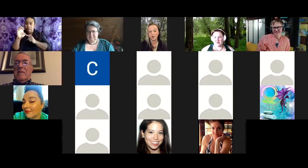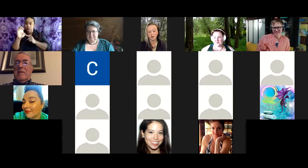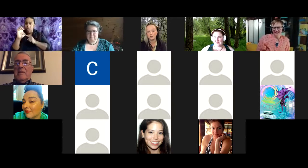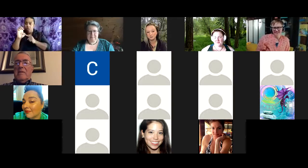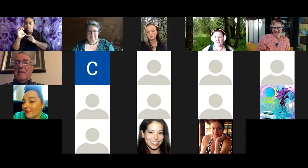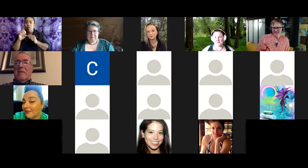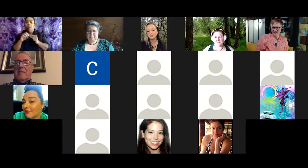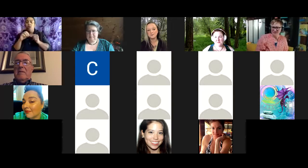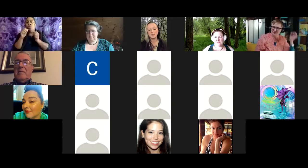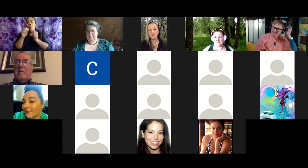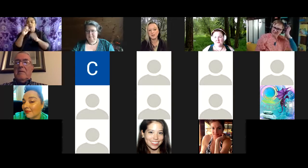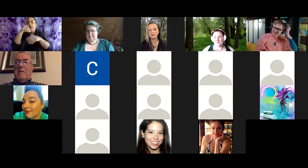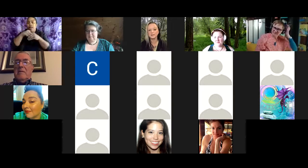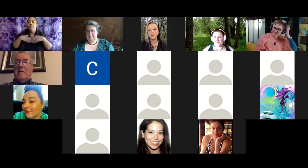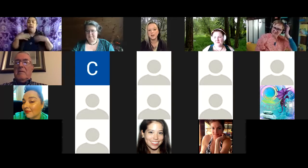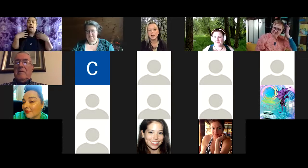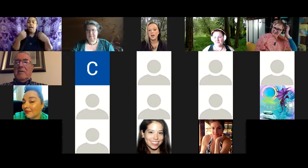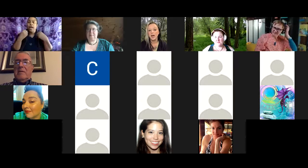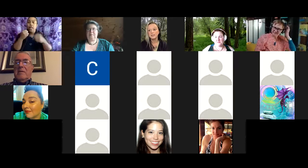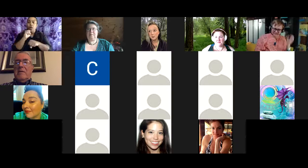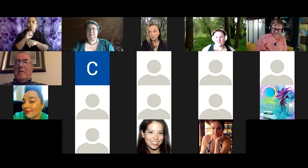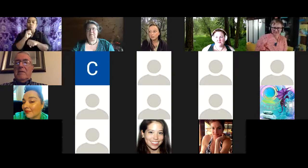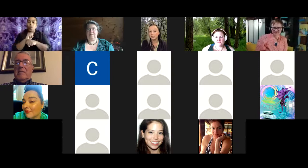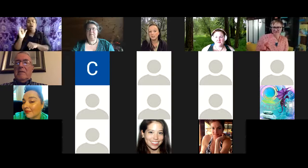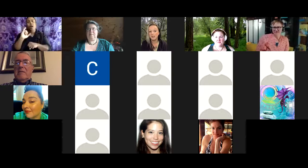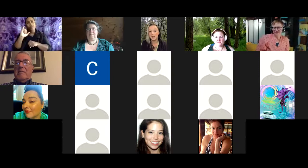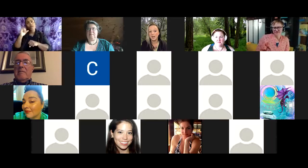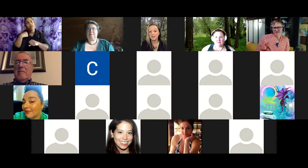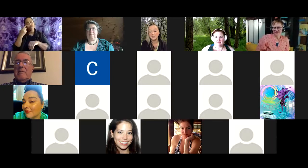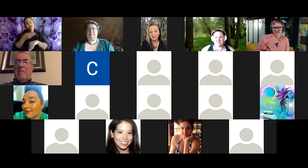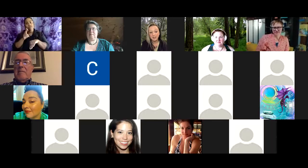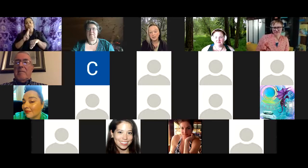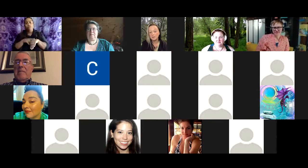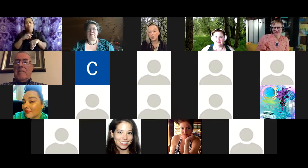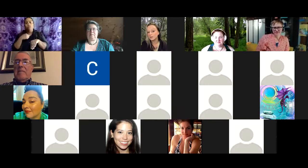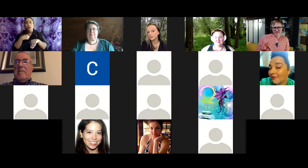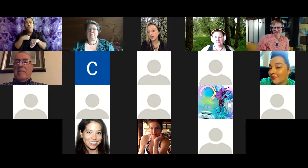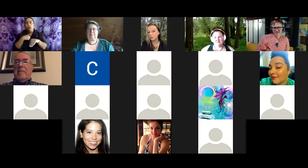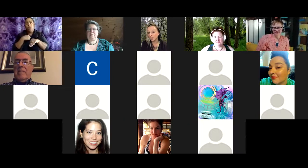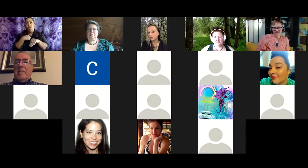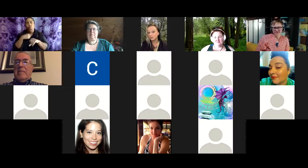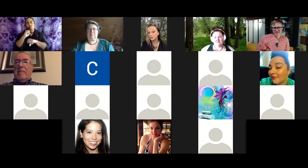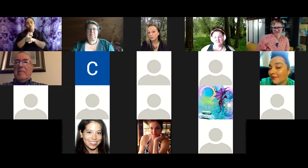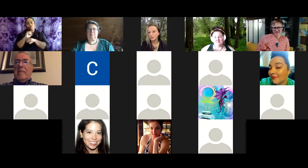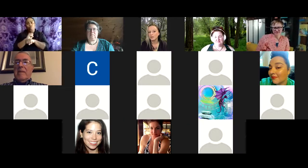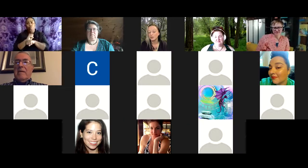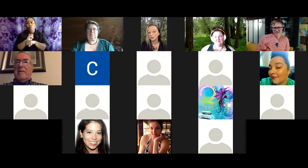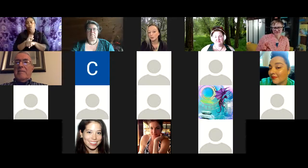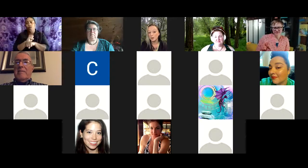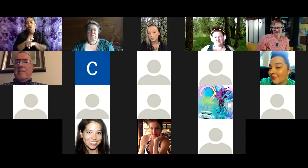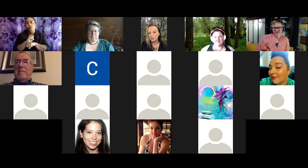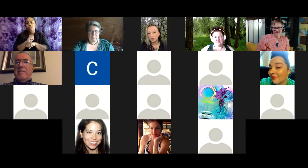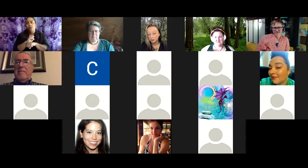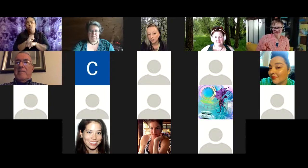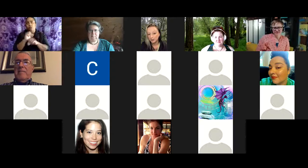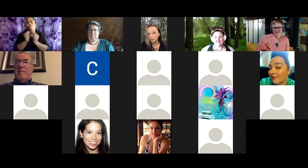healing work. And I typically dedicate most of my work to